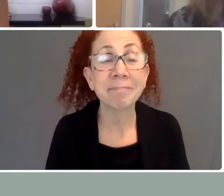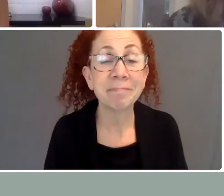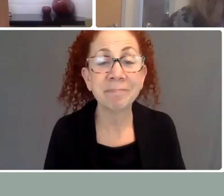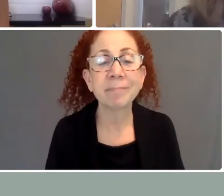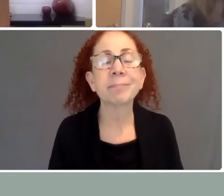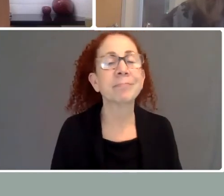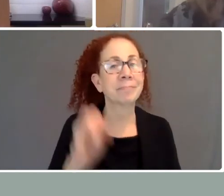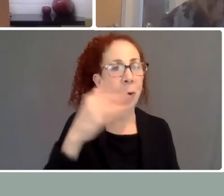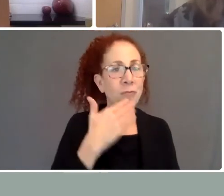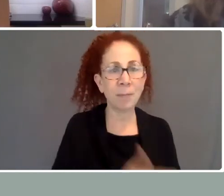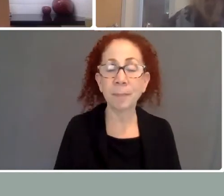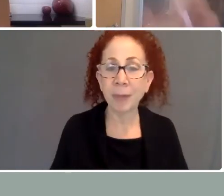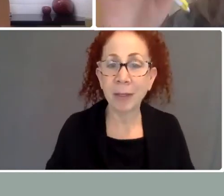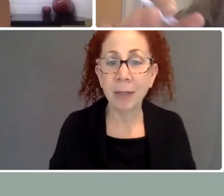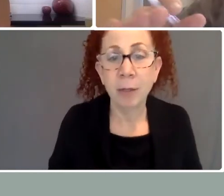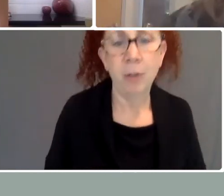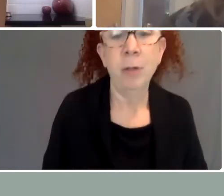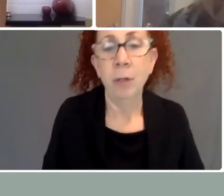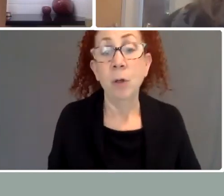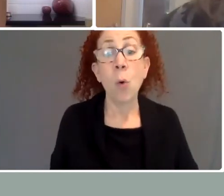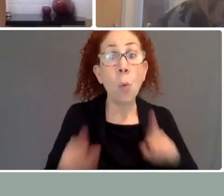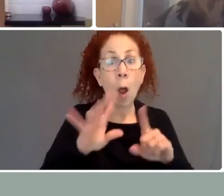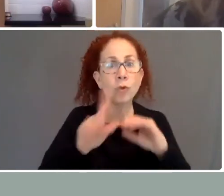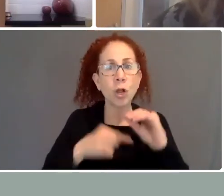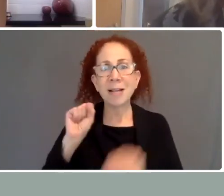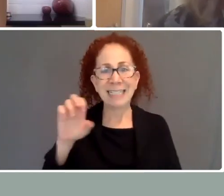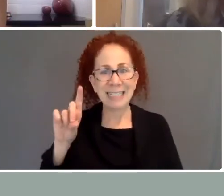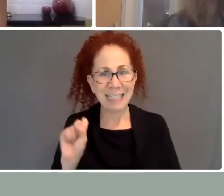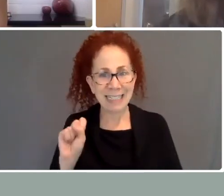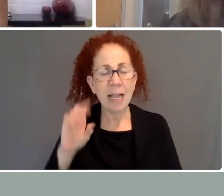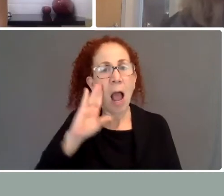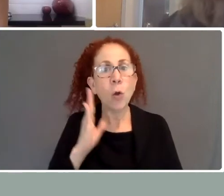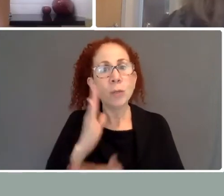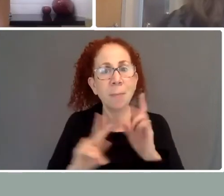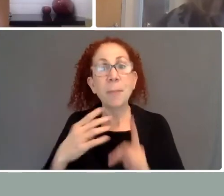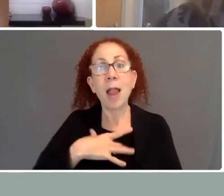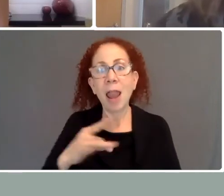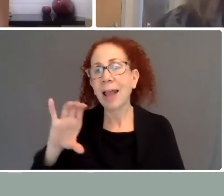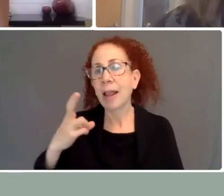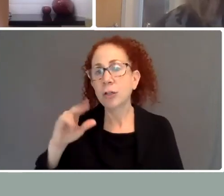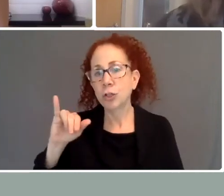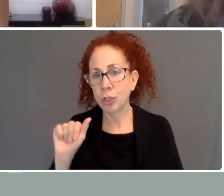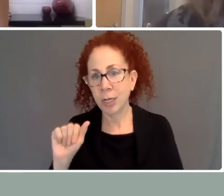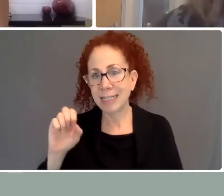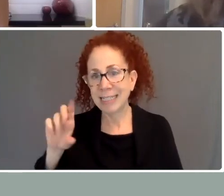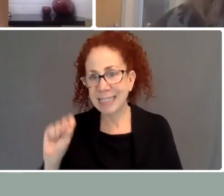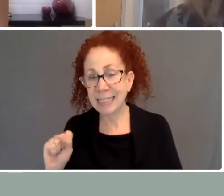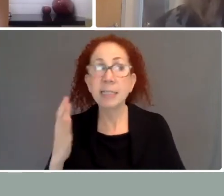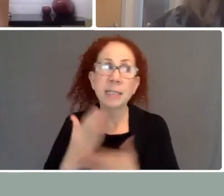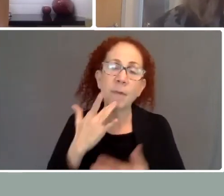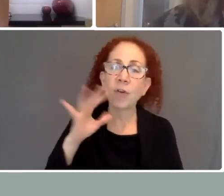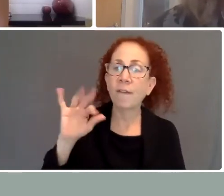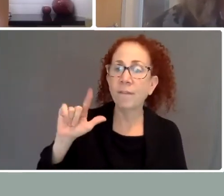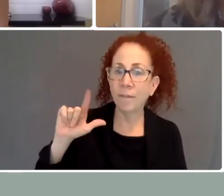Okay, great. So while we're talking about seeds, I know some people like chia seeds, some people like flax seeds. So